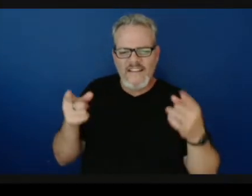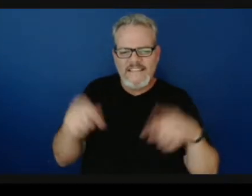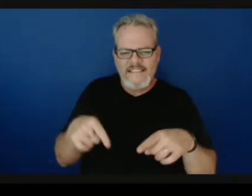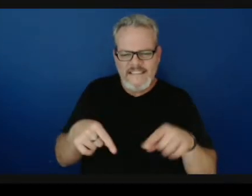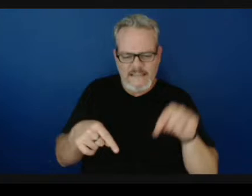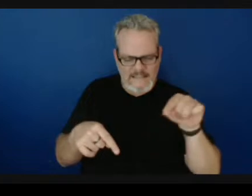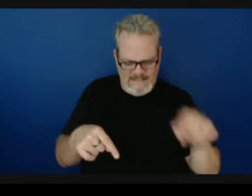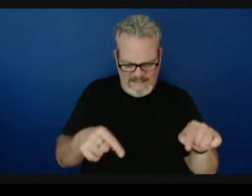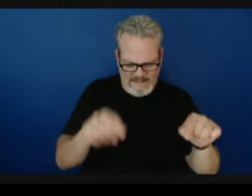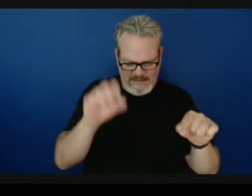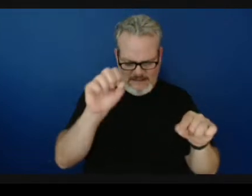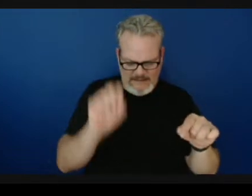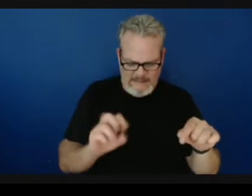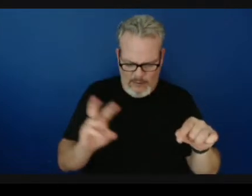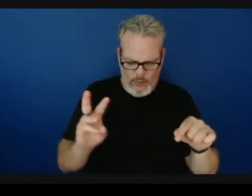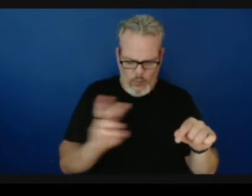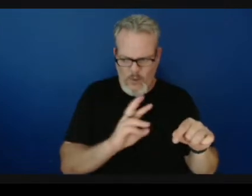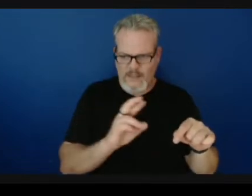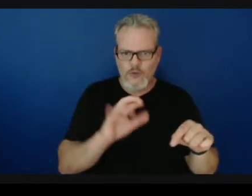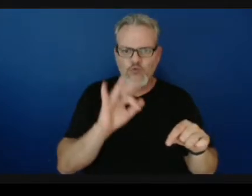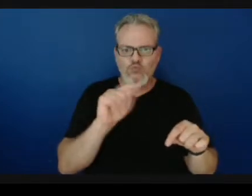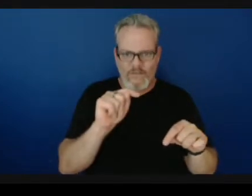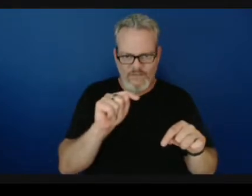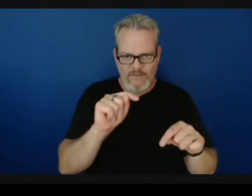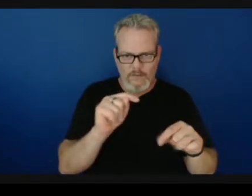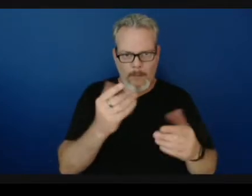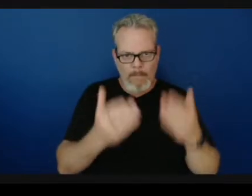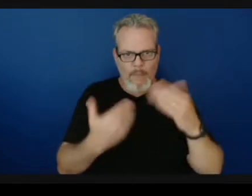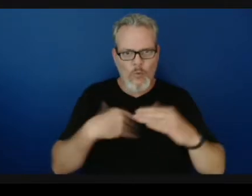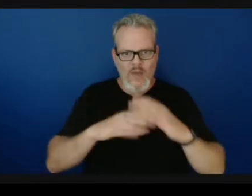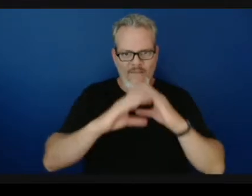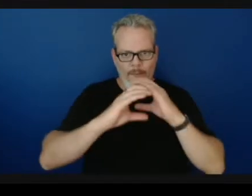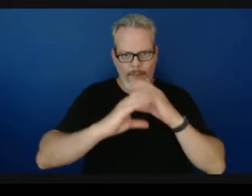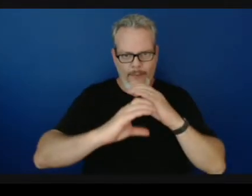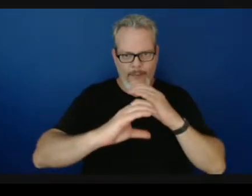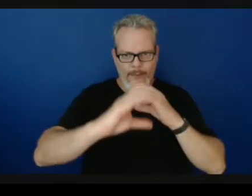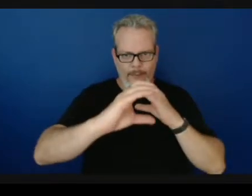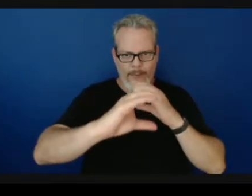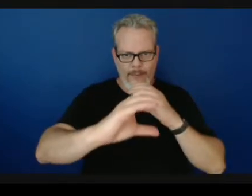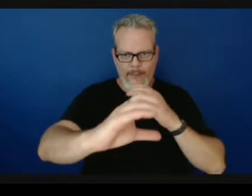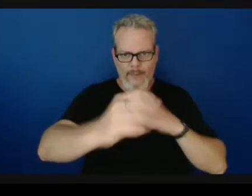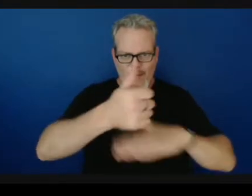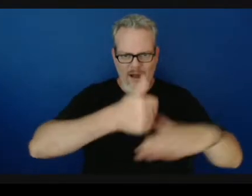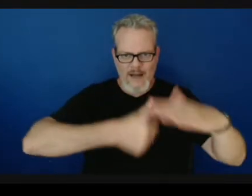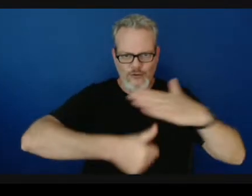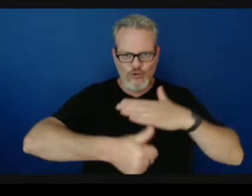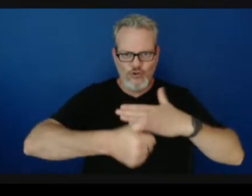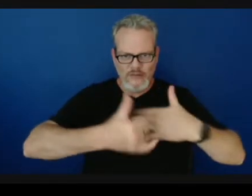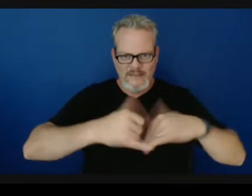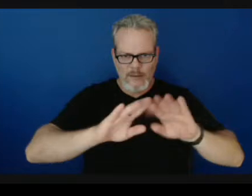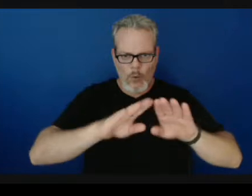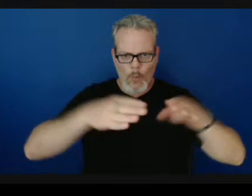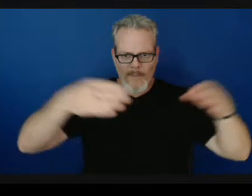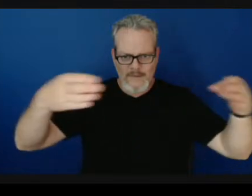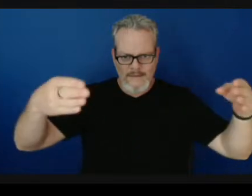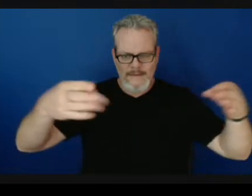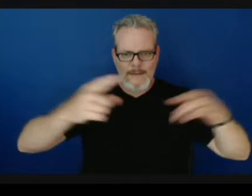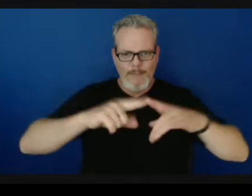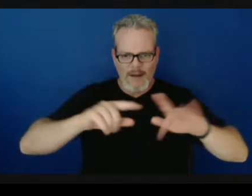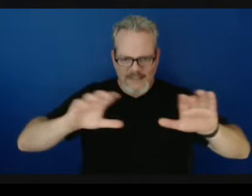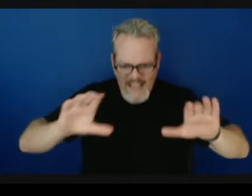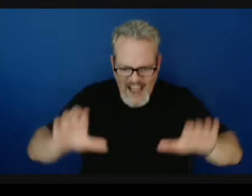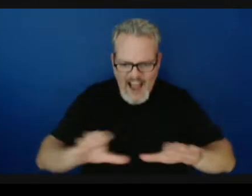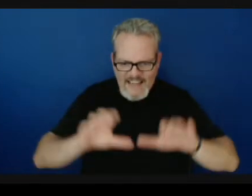Rift. So perhaps there's a pathway still open there as well. It seems likely, in fact, just activated without as